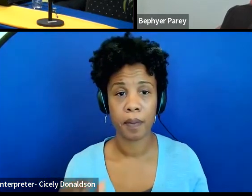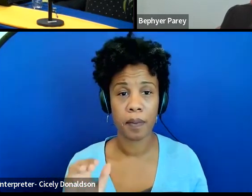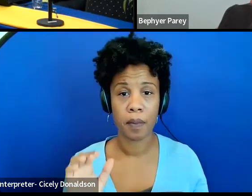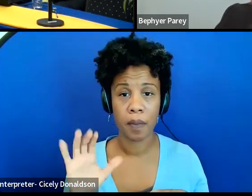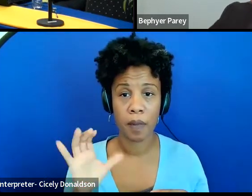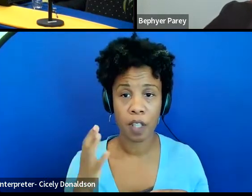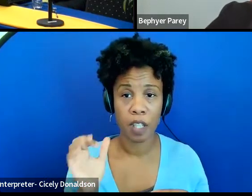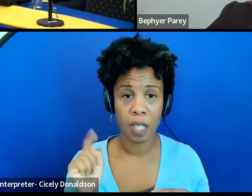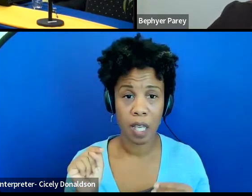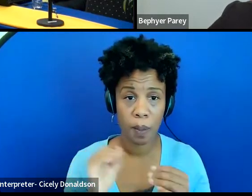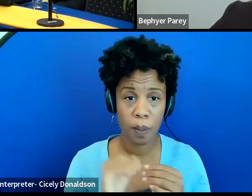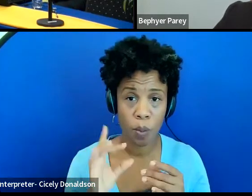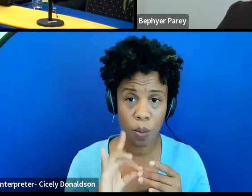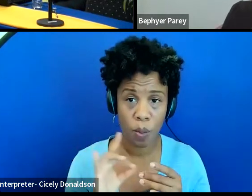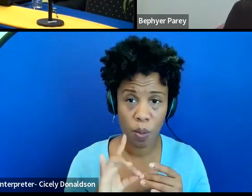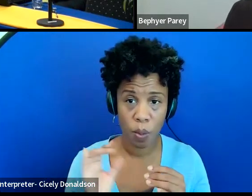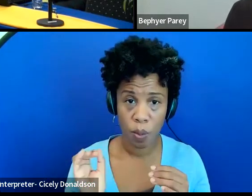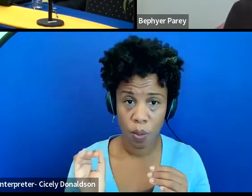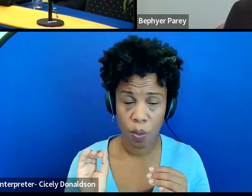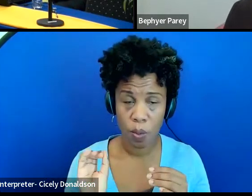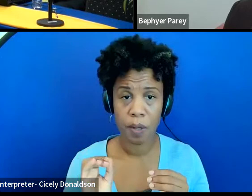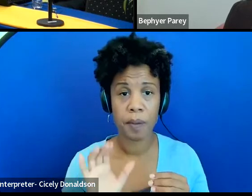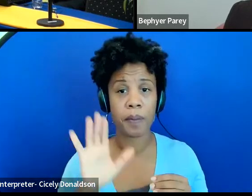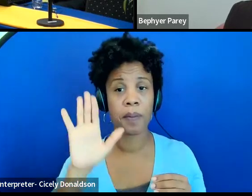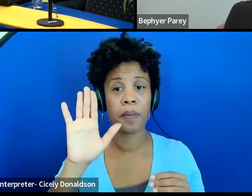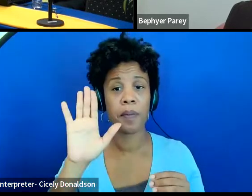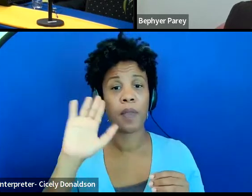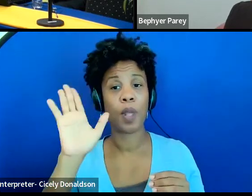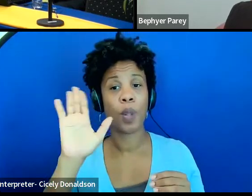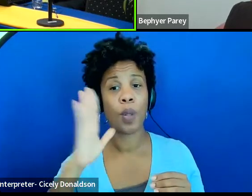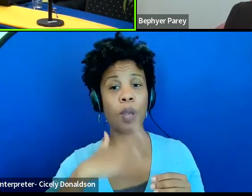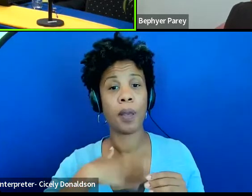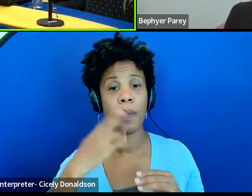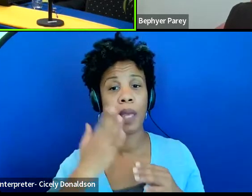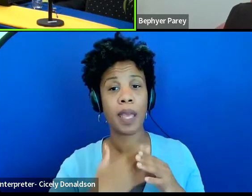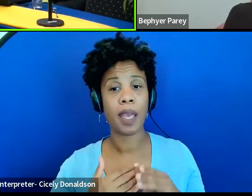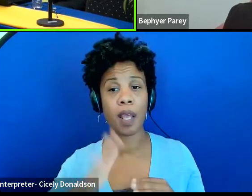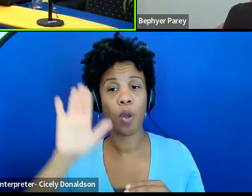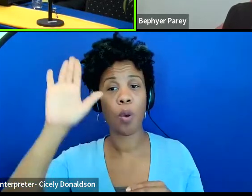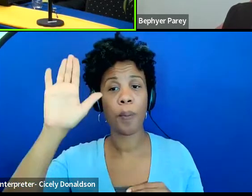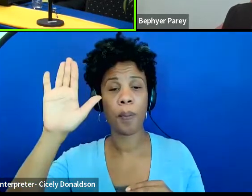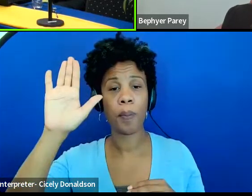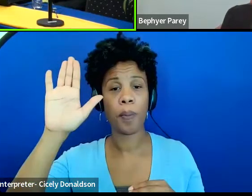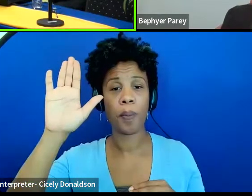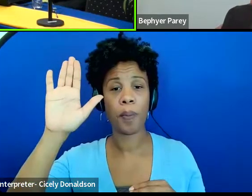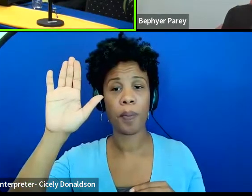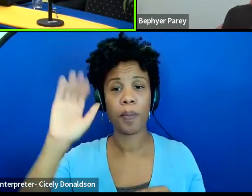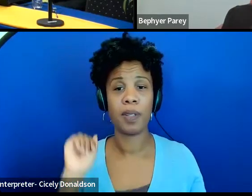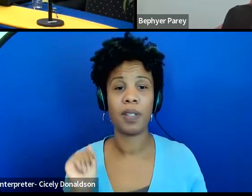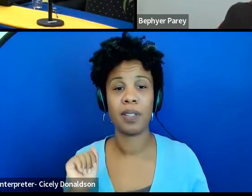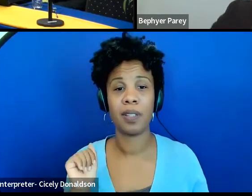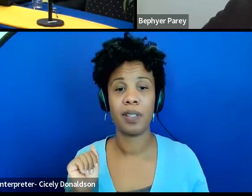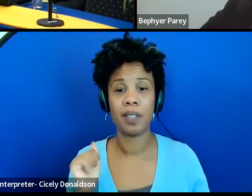Sure. Yes, good afternoon. My hand is up. Okay, I'm not seeing it.